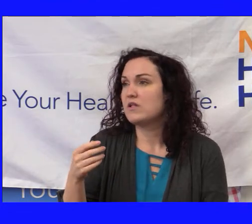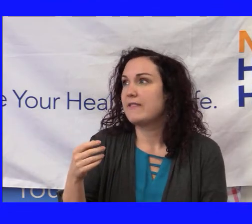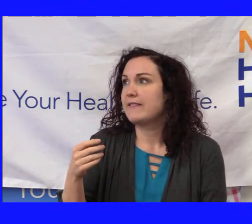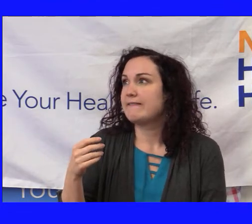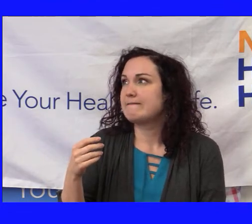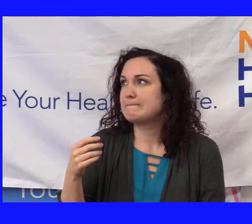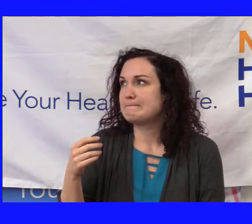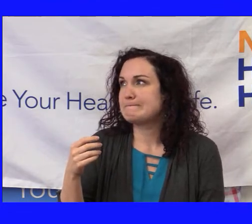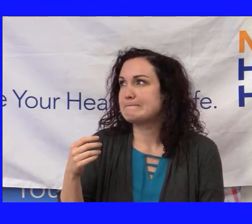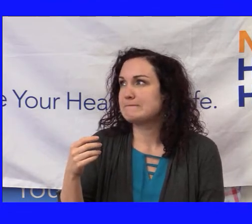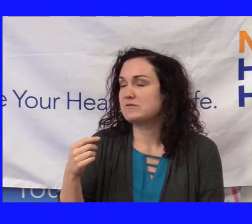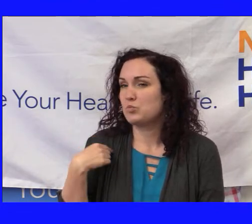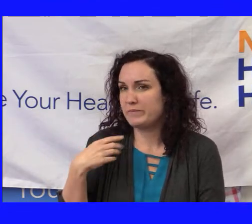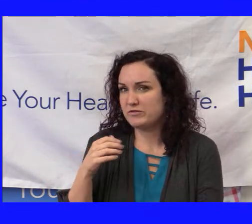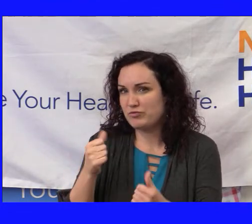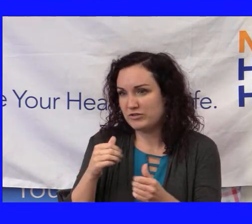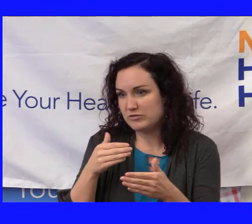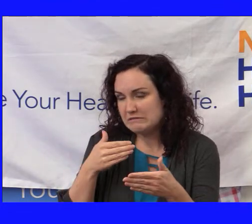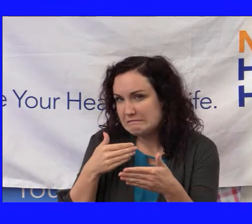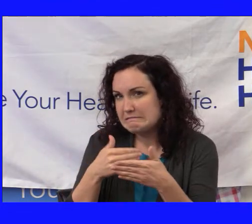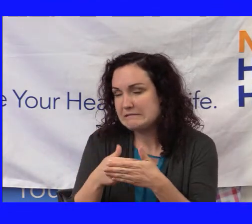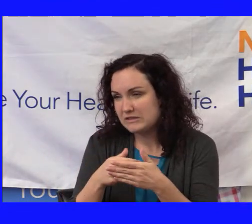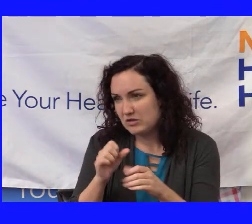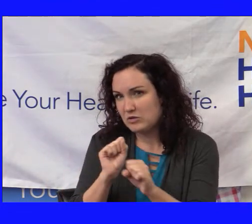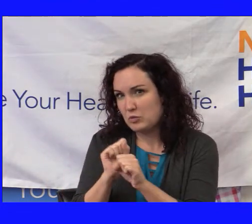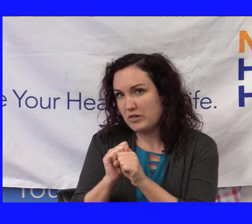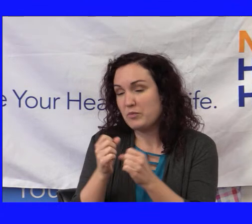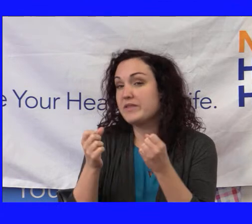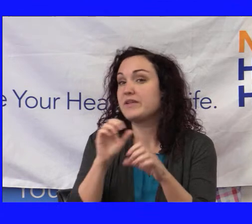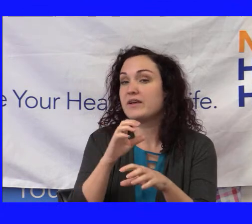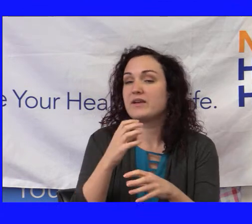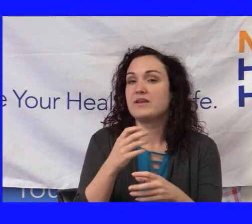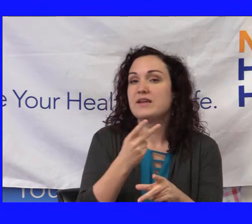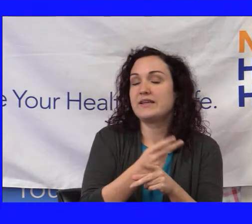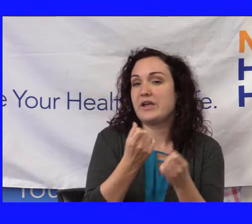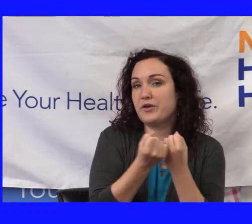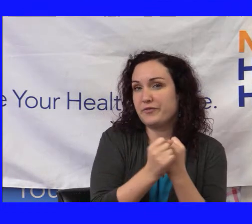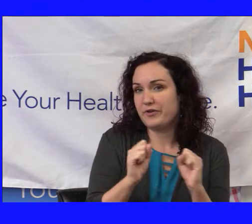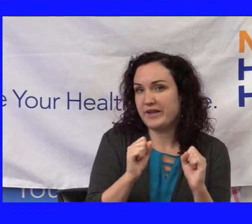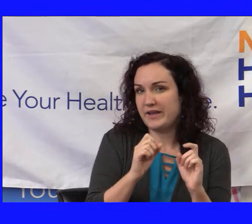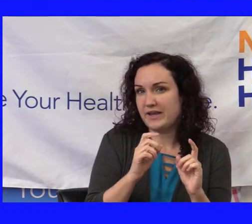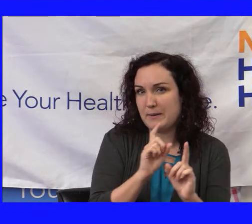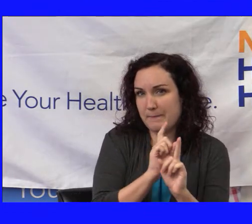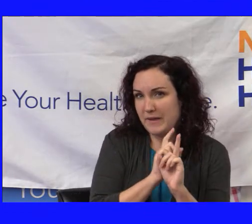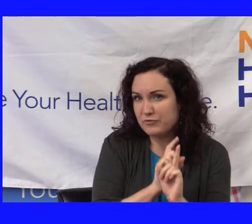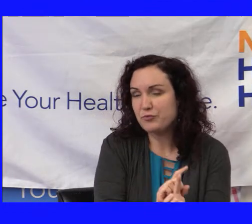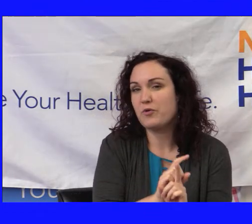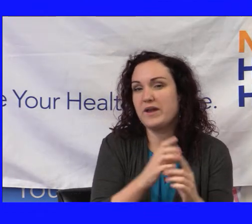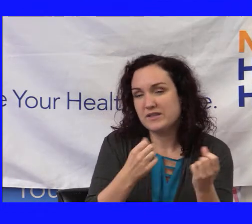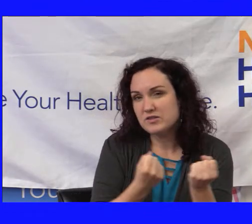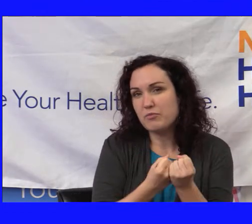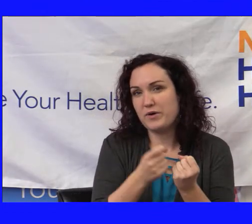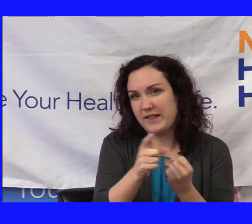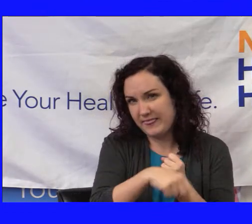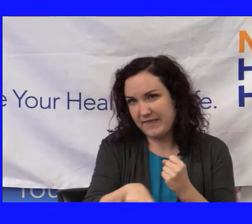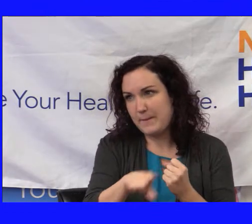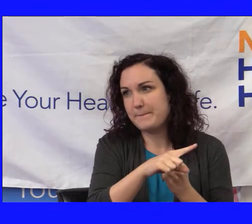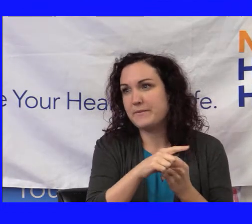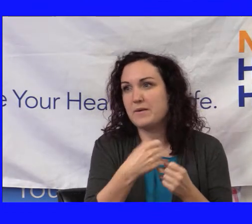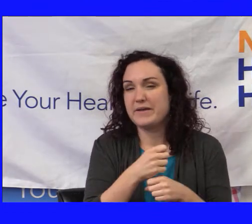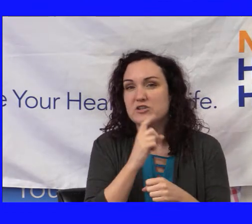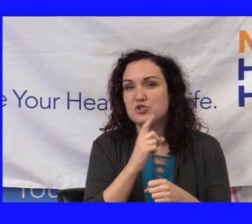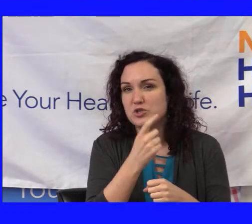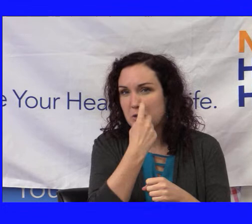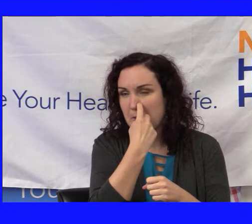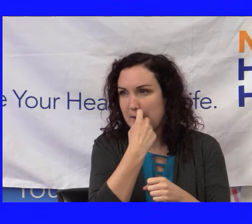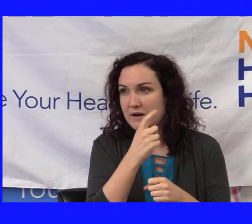We have been working closely with Carefree and mentoring and, supporting them and